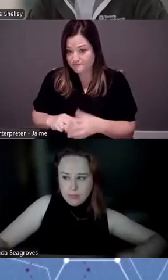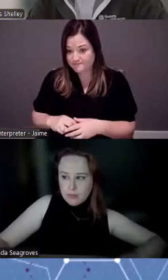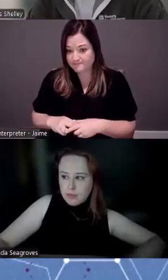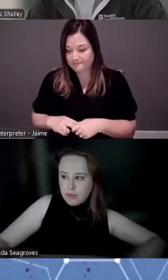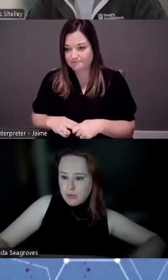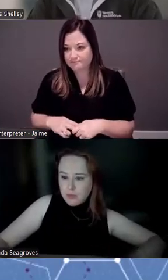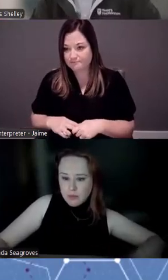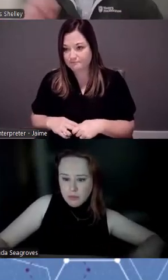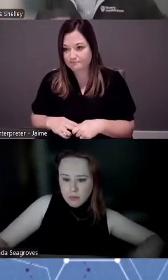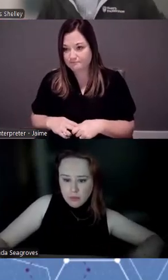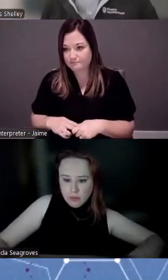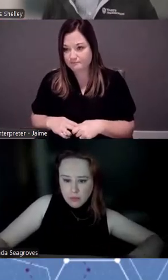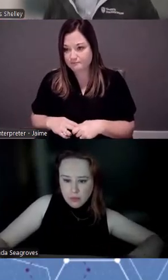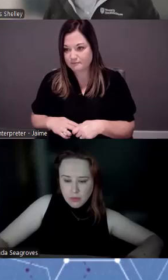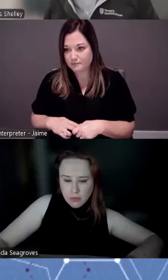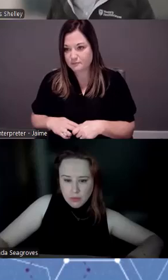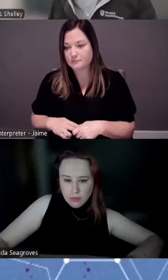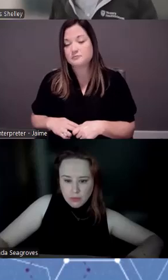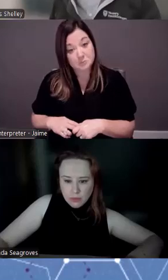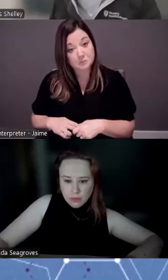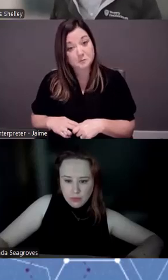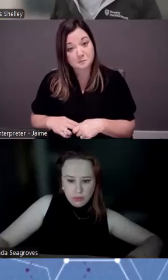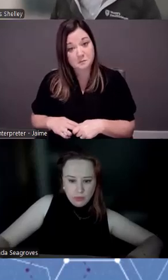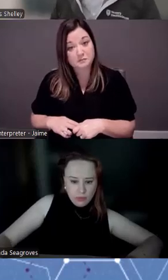Um, so yeah, so